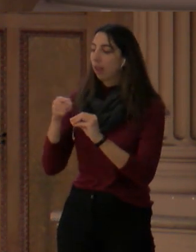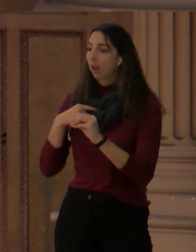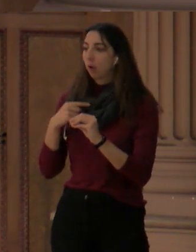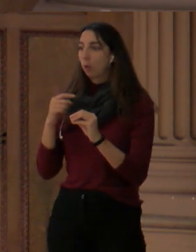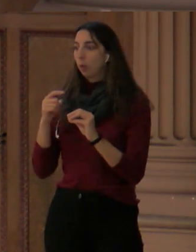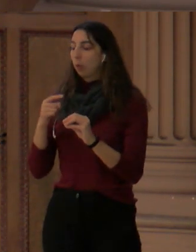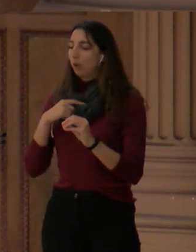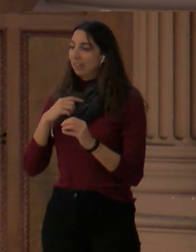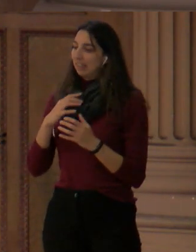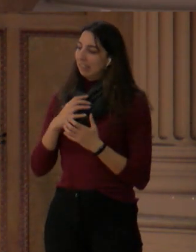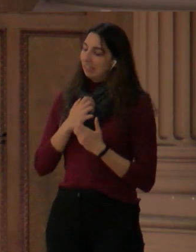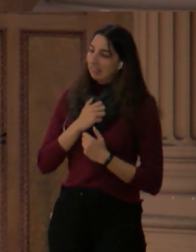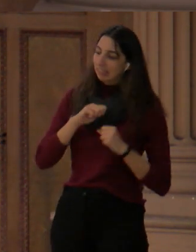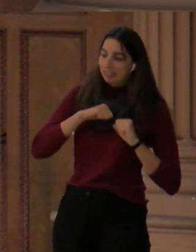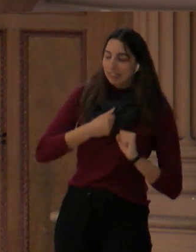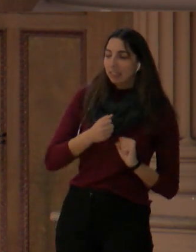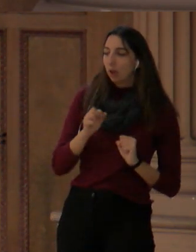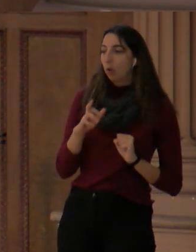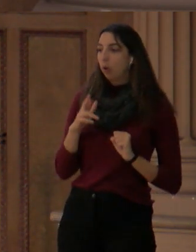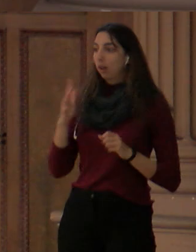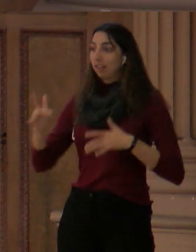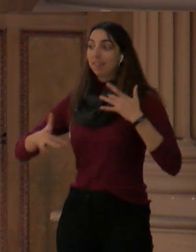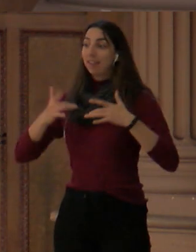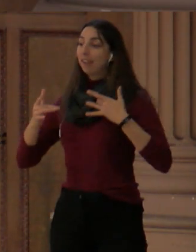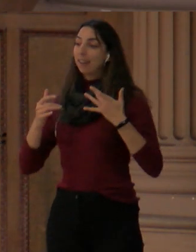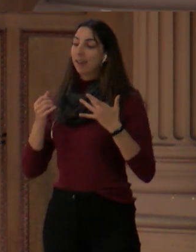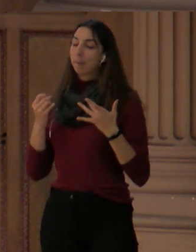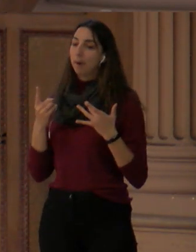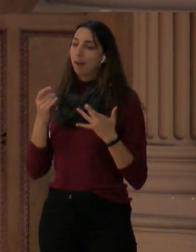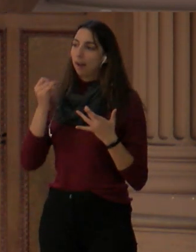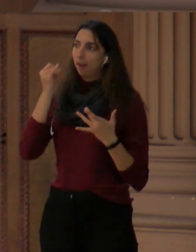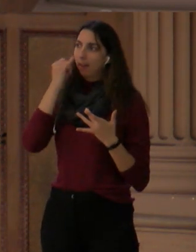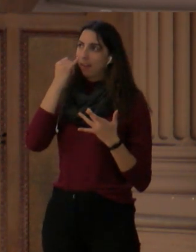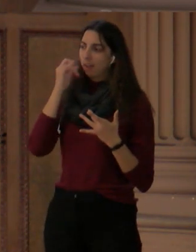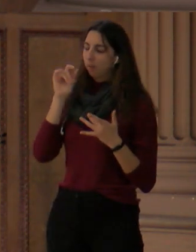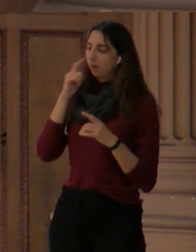we may call it rubbish but if we call it dull